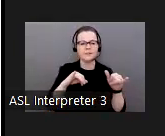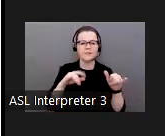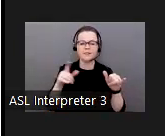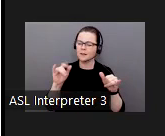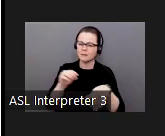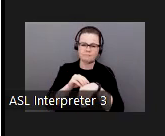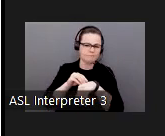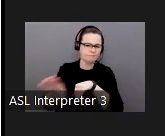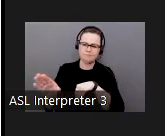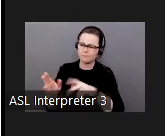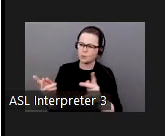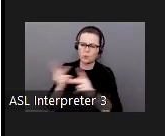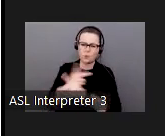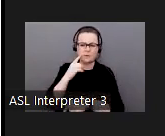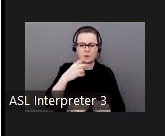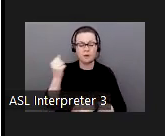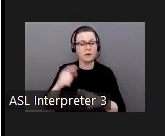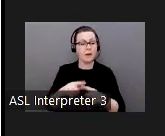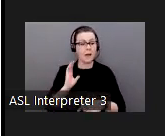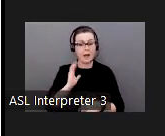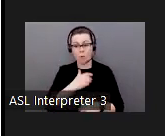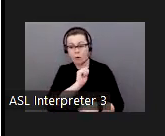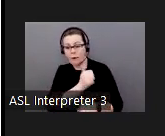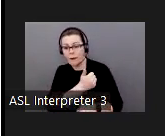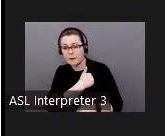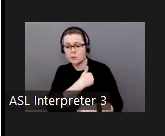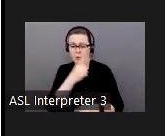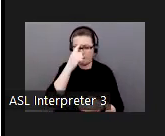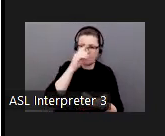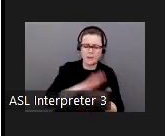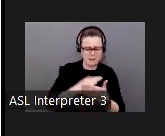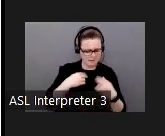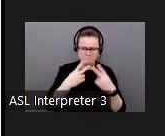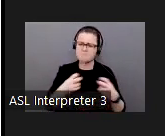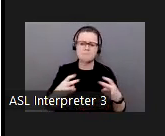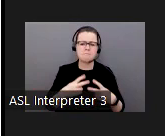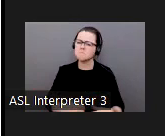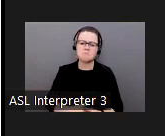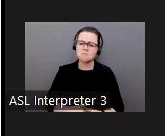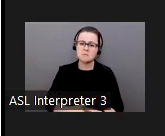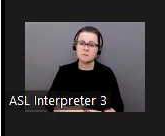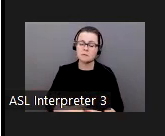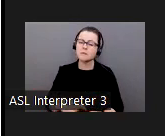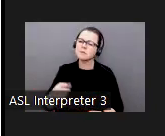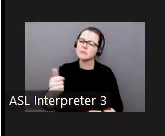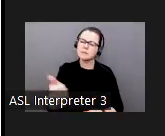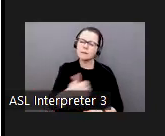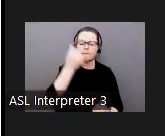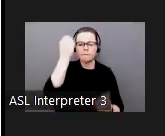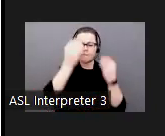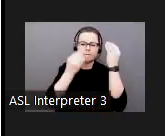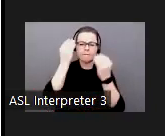and beliefs. Just think about your own, sense of getting older. Are you excited to be getting older? Do you